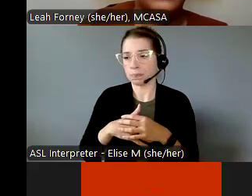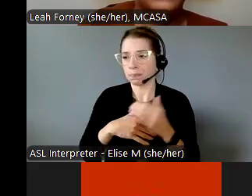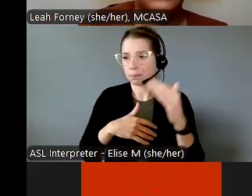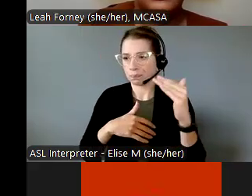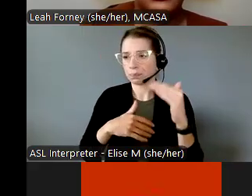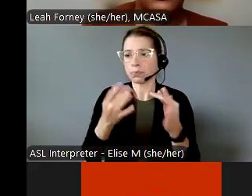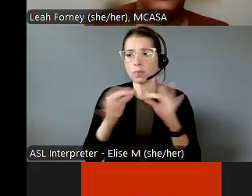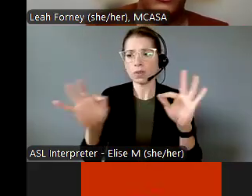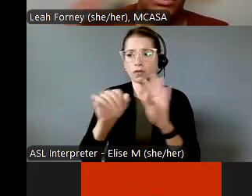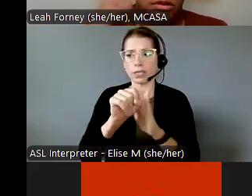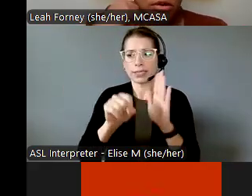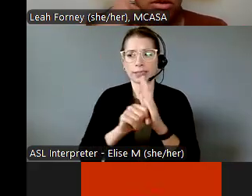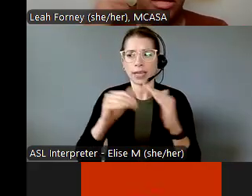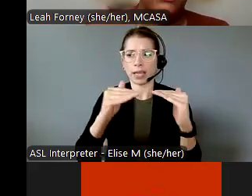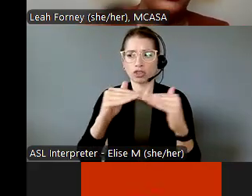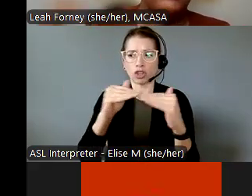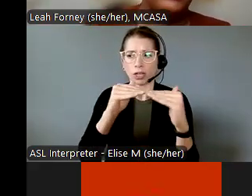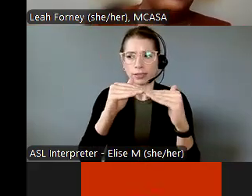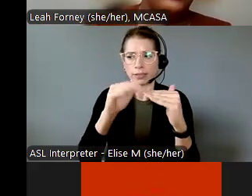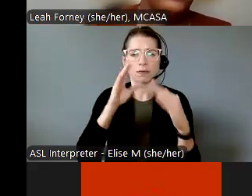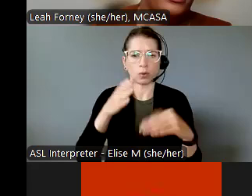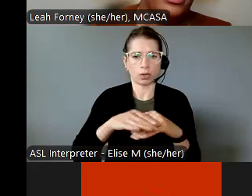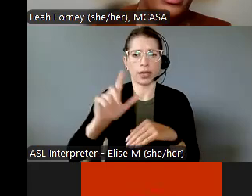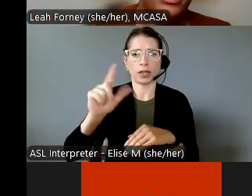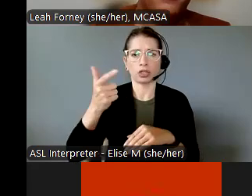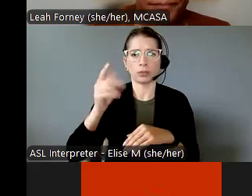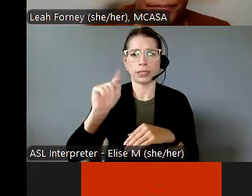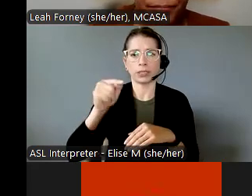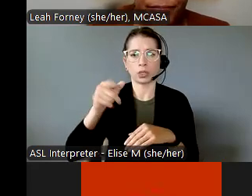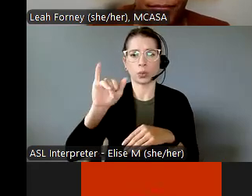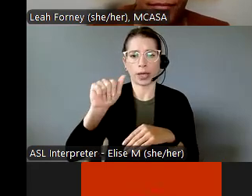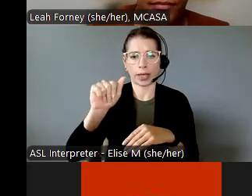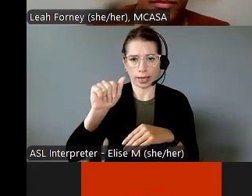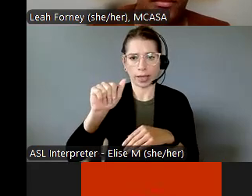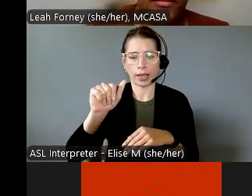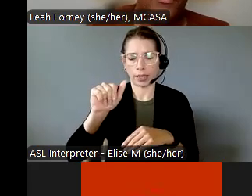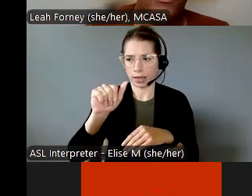Free State Justice, who focuses on the LGBTQIA.